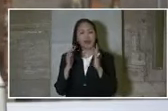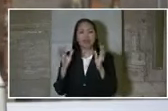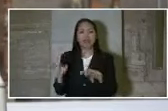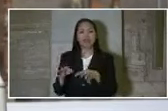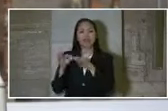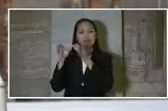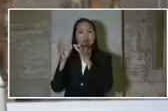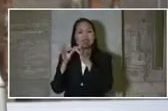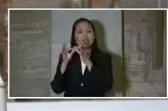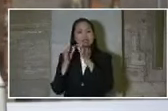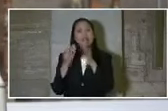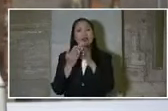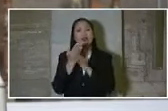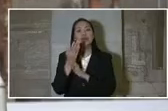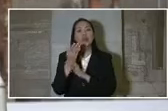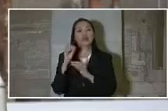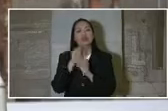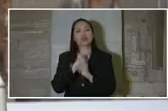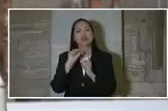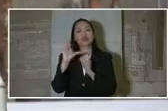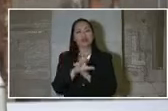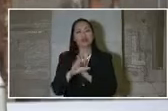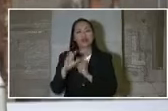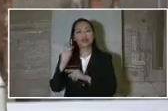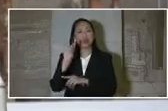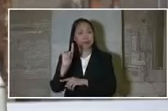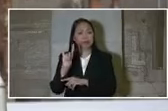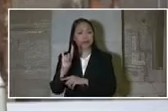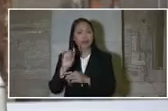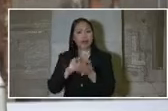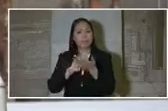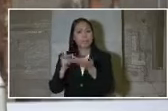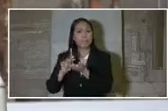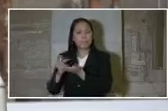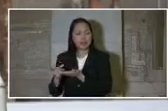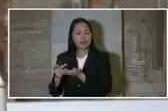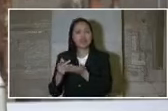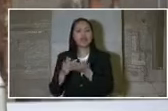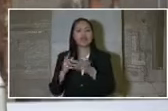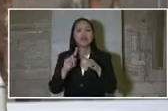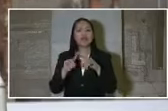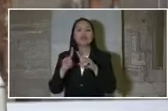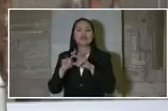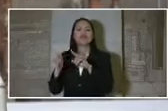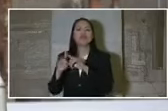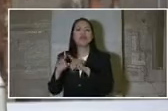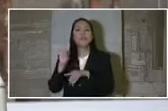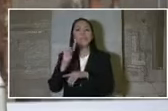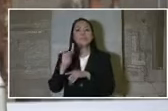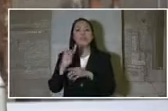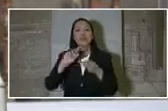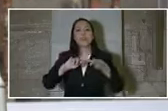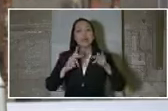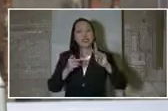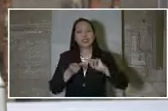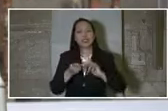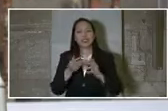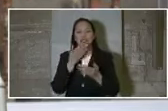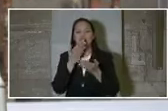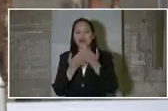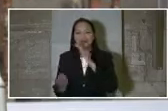Mass, through our social media pages, and our other media partners. Magandang umaga po